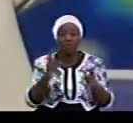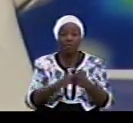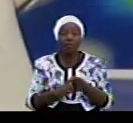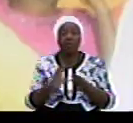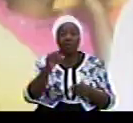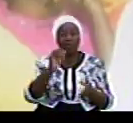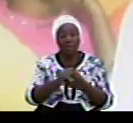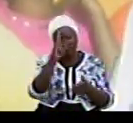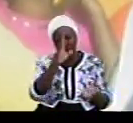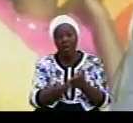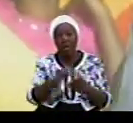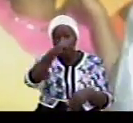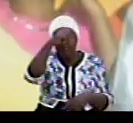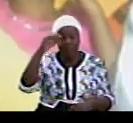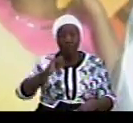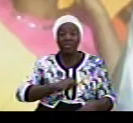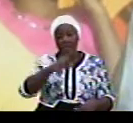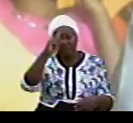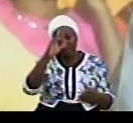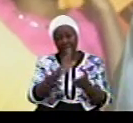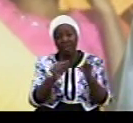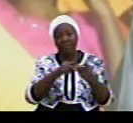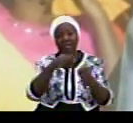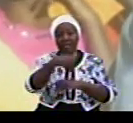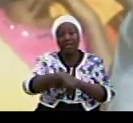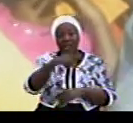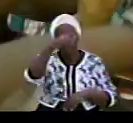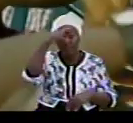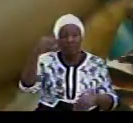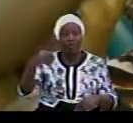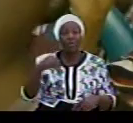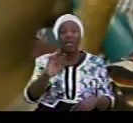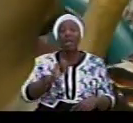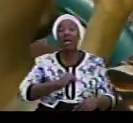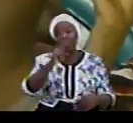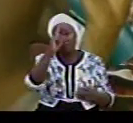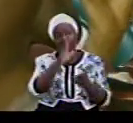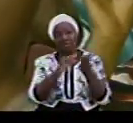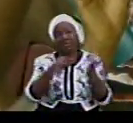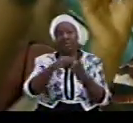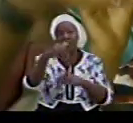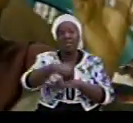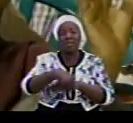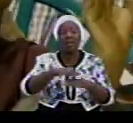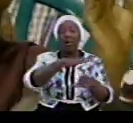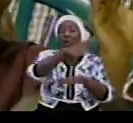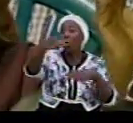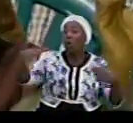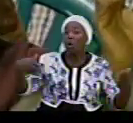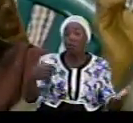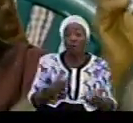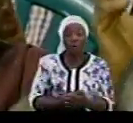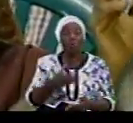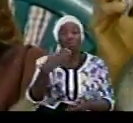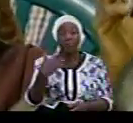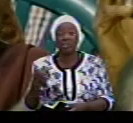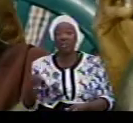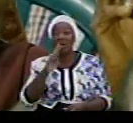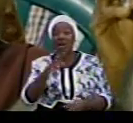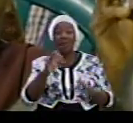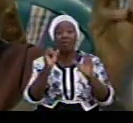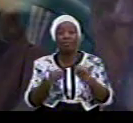believe tonight, because I believe tonight, all things are